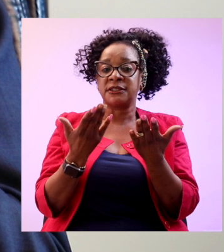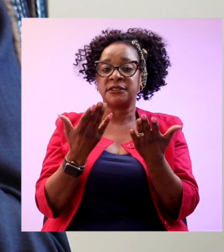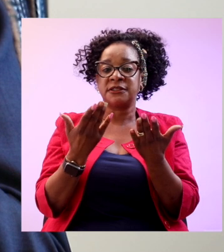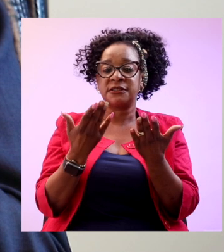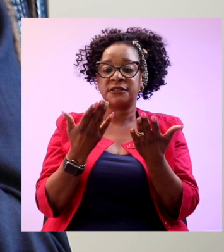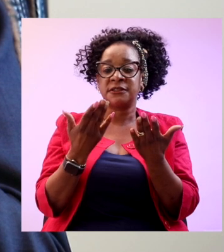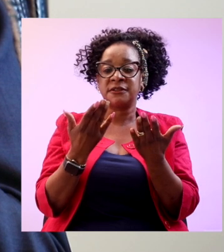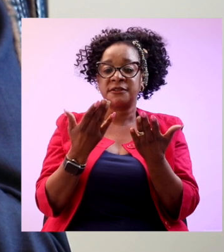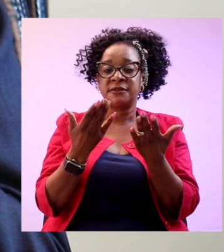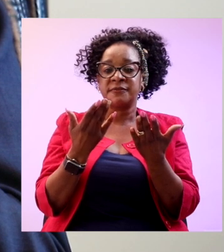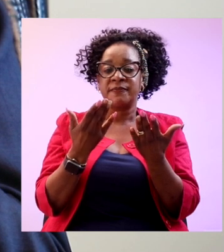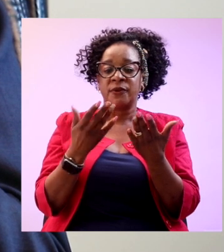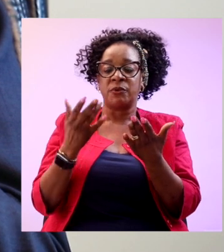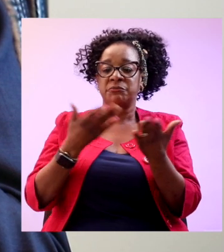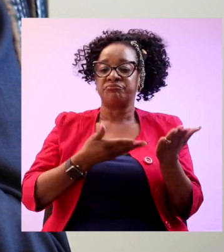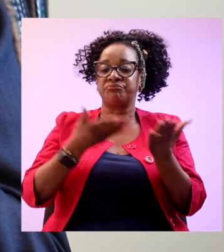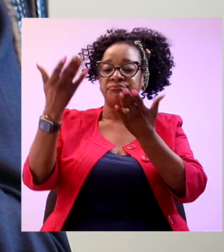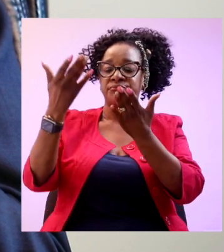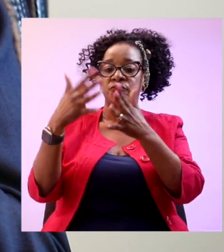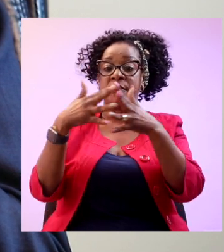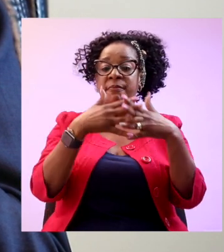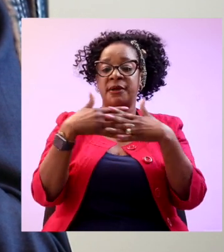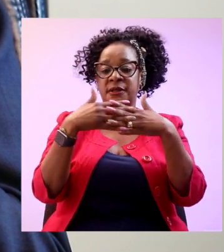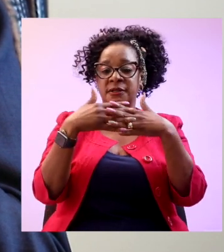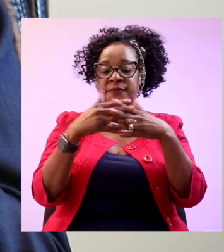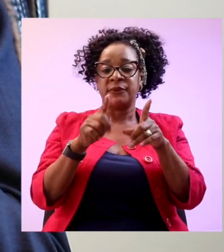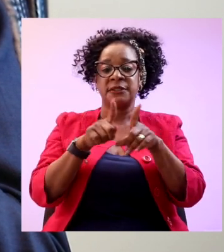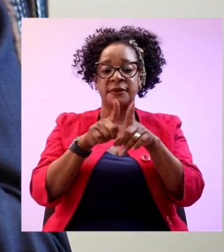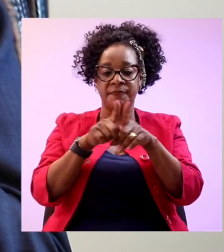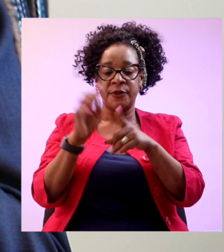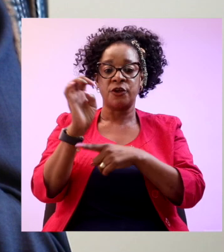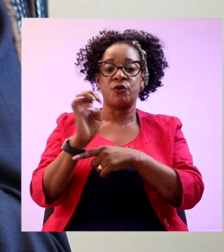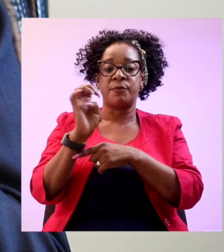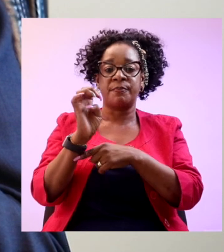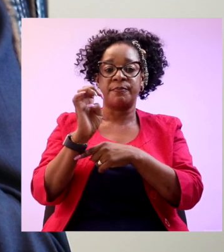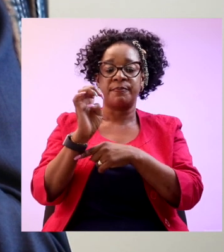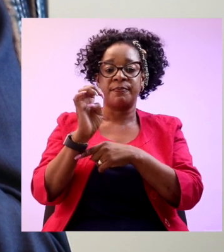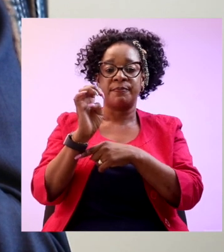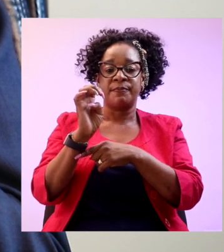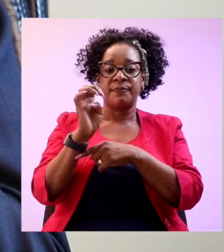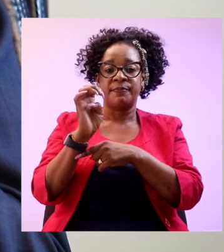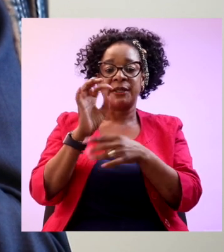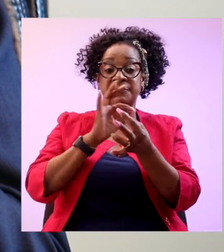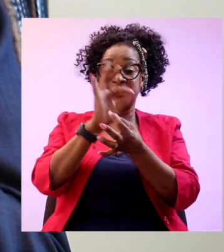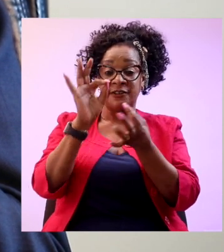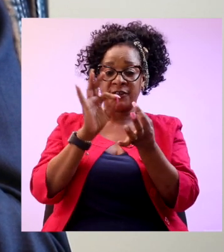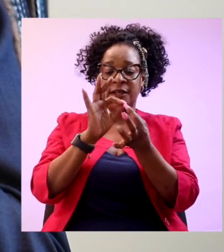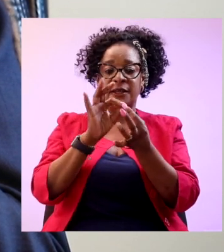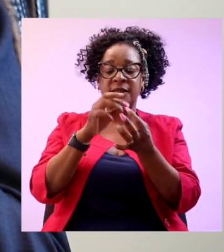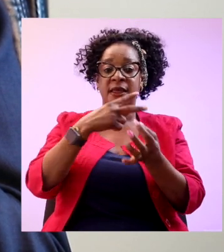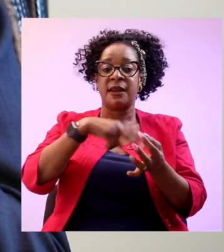product to the US and also Europe.